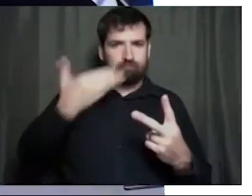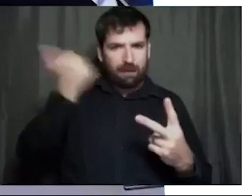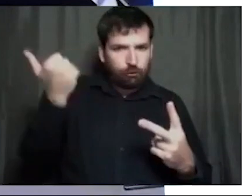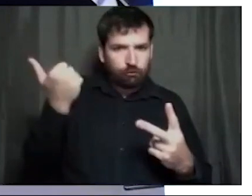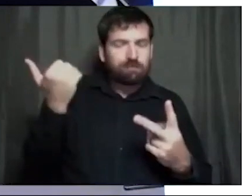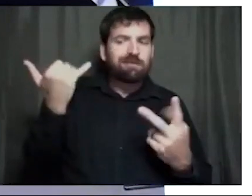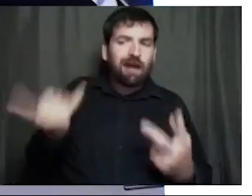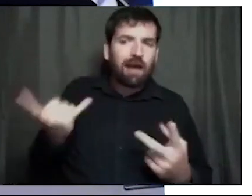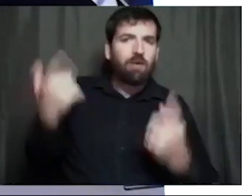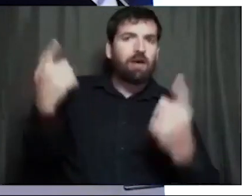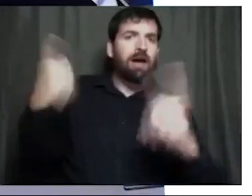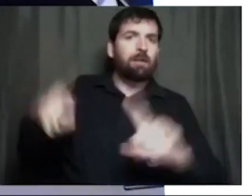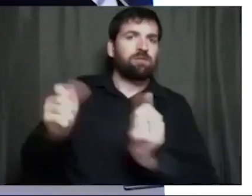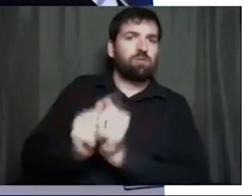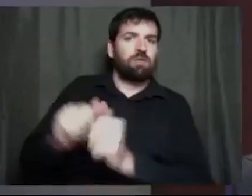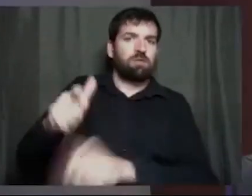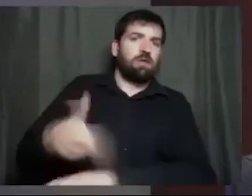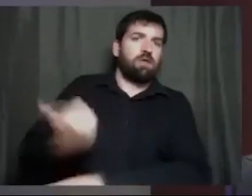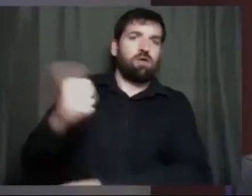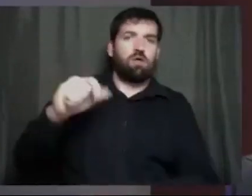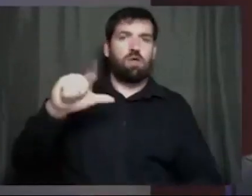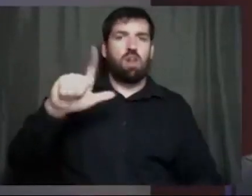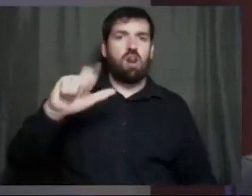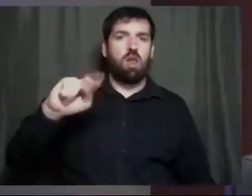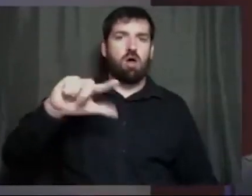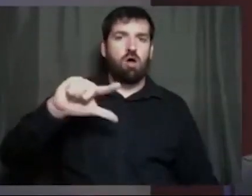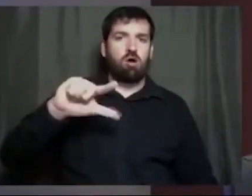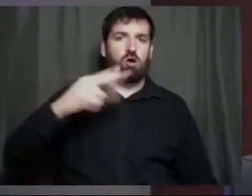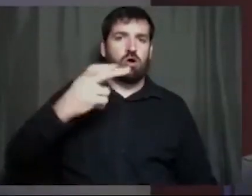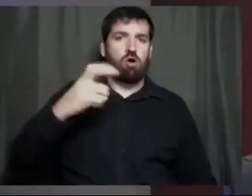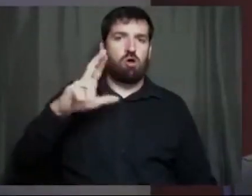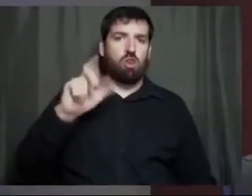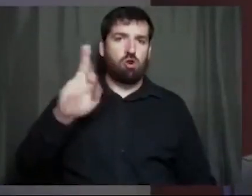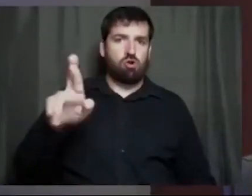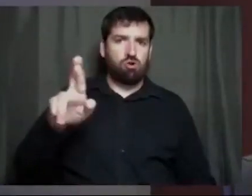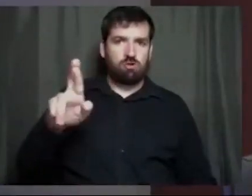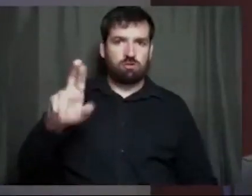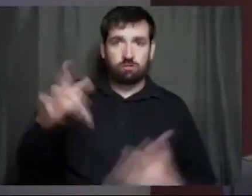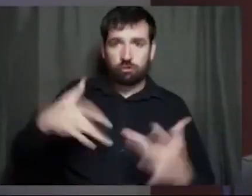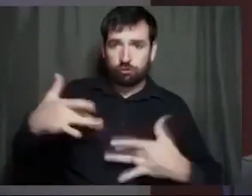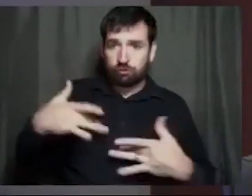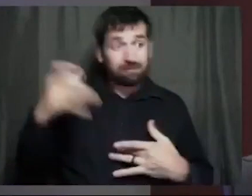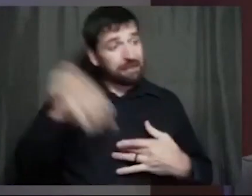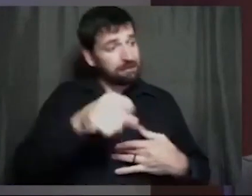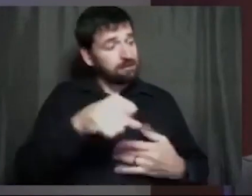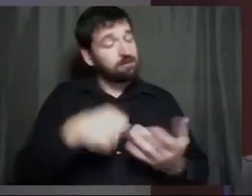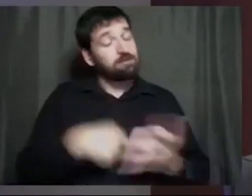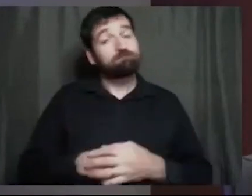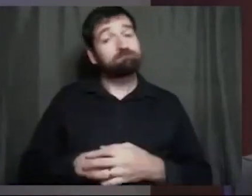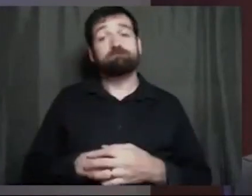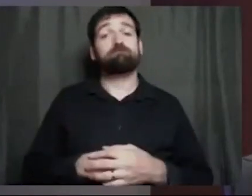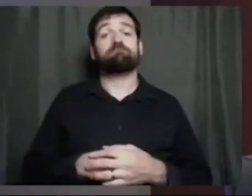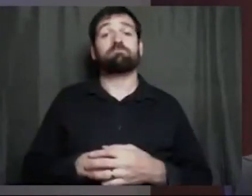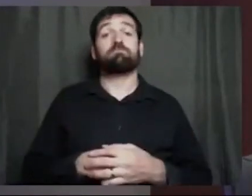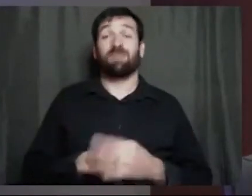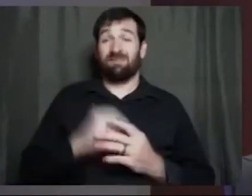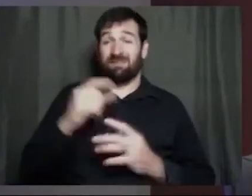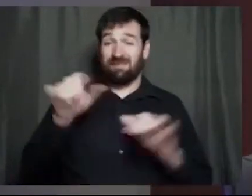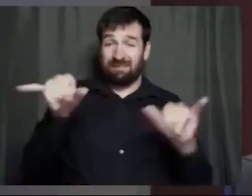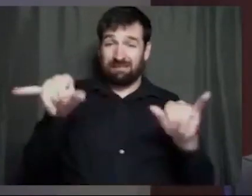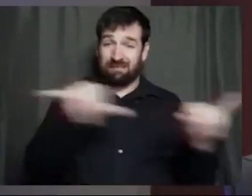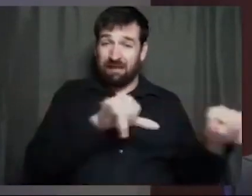That must be a concern of yours. It sure is. It's certainly not to the degree that it is in adults in terms